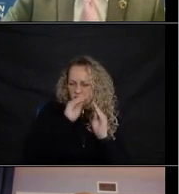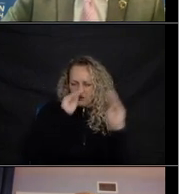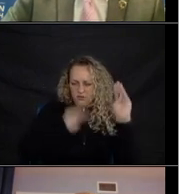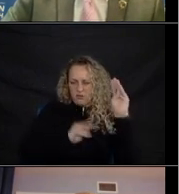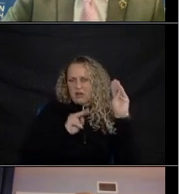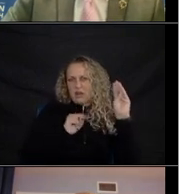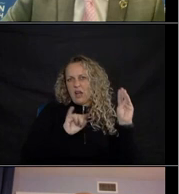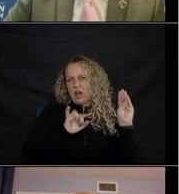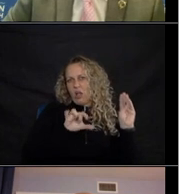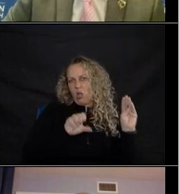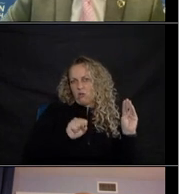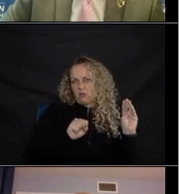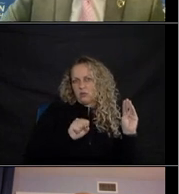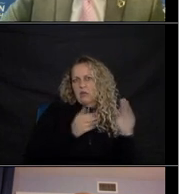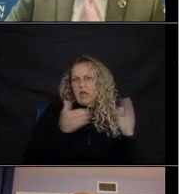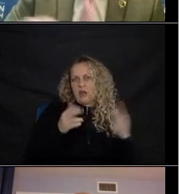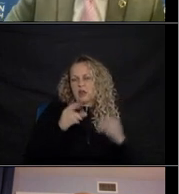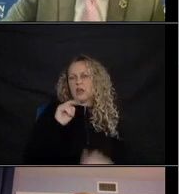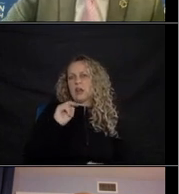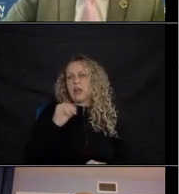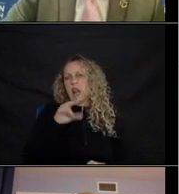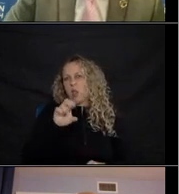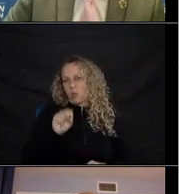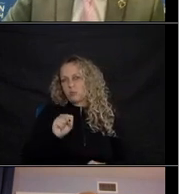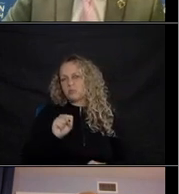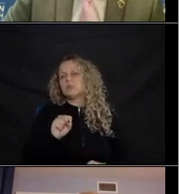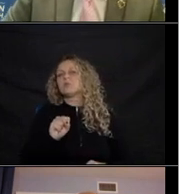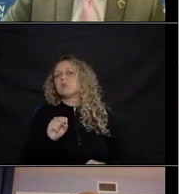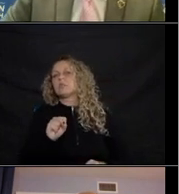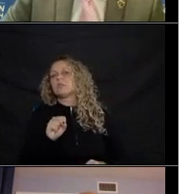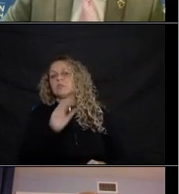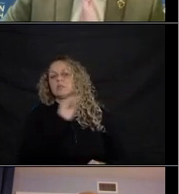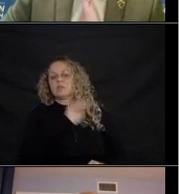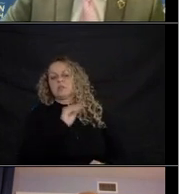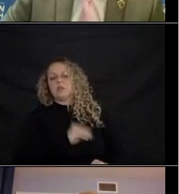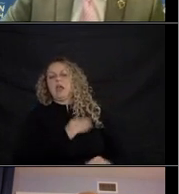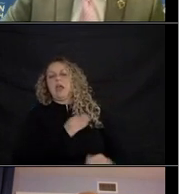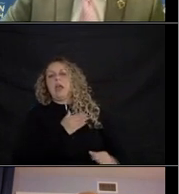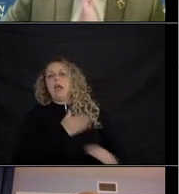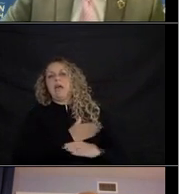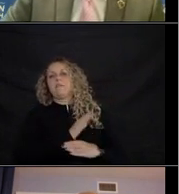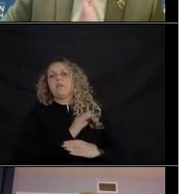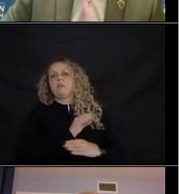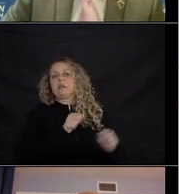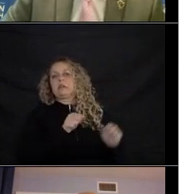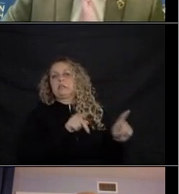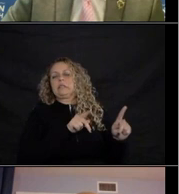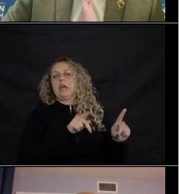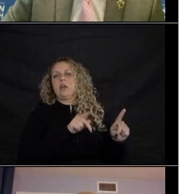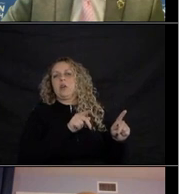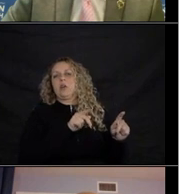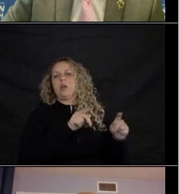item? I moved in the Nichols item after consent agenda and before consent and bids and